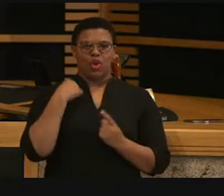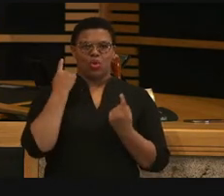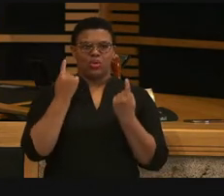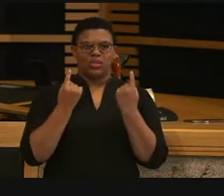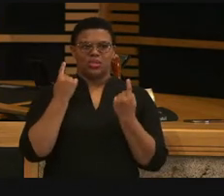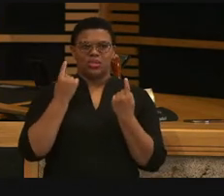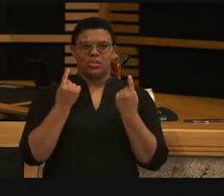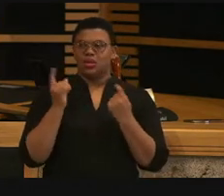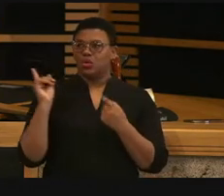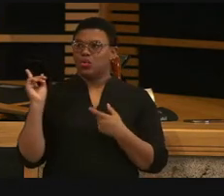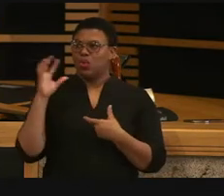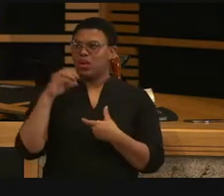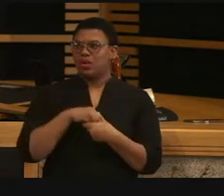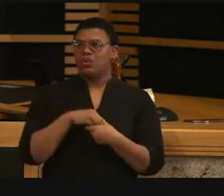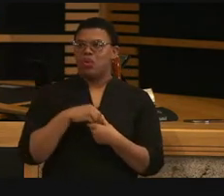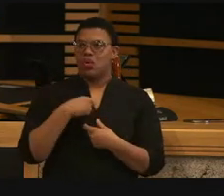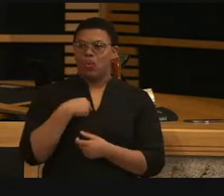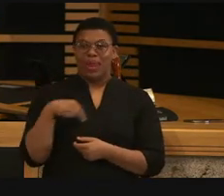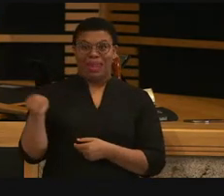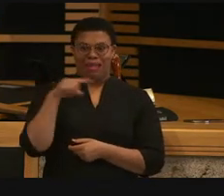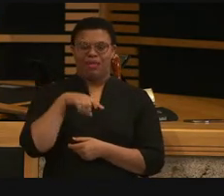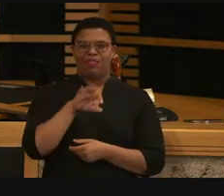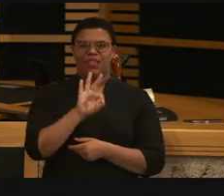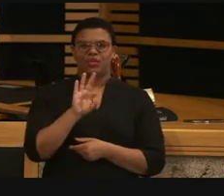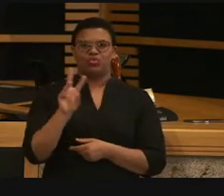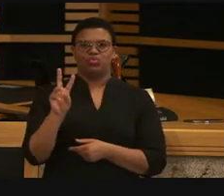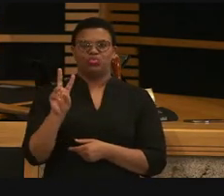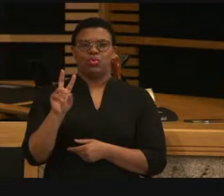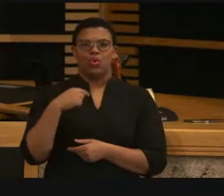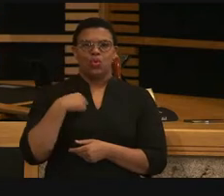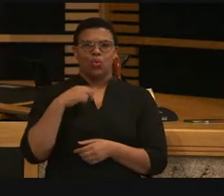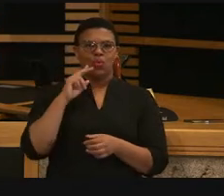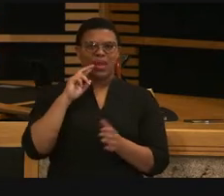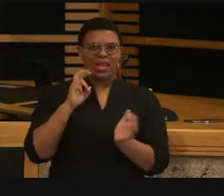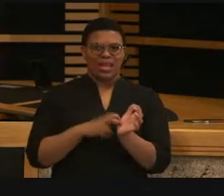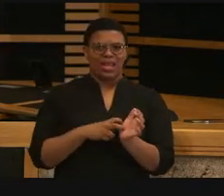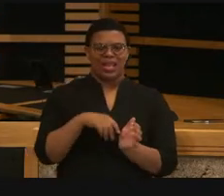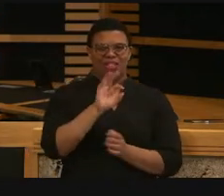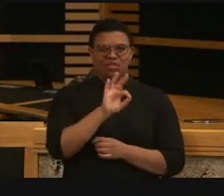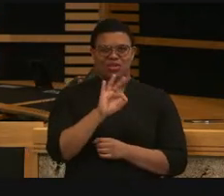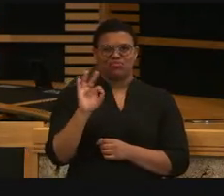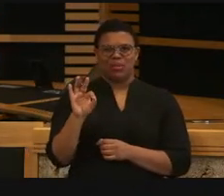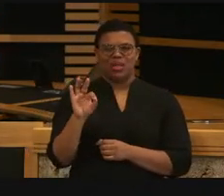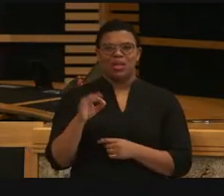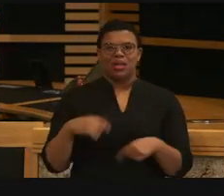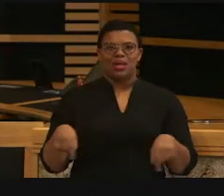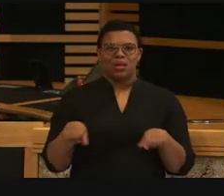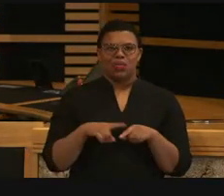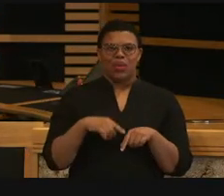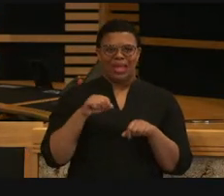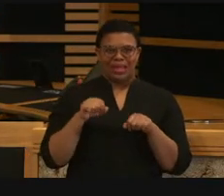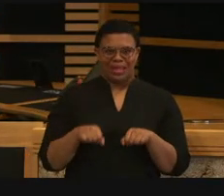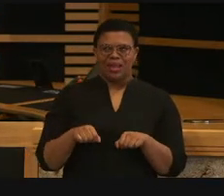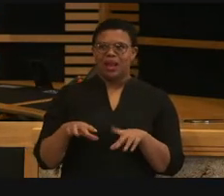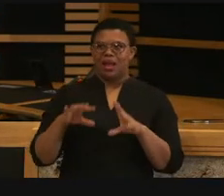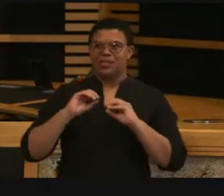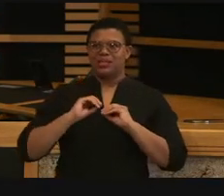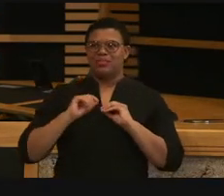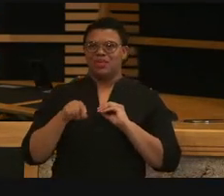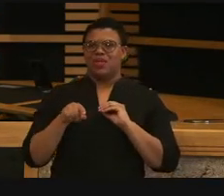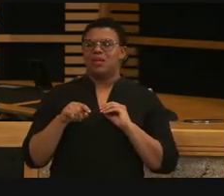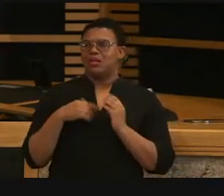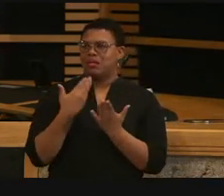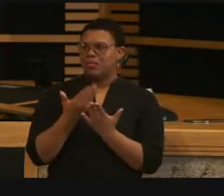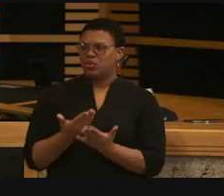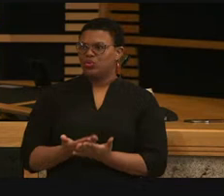you included, we are 32, and we need 33 to be able to accept the motions that